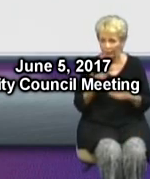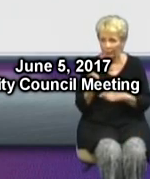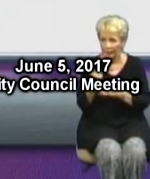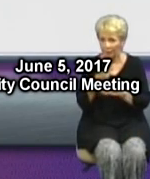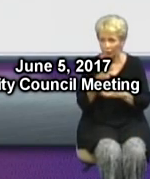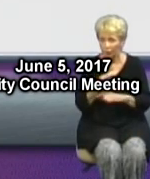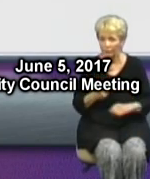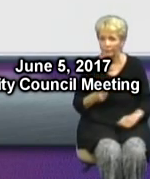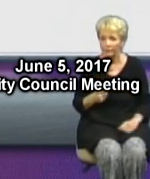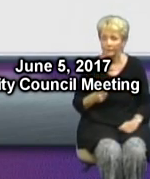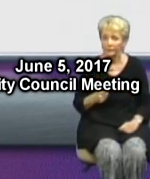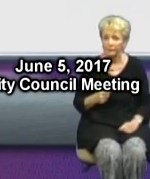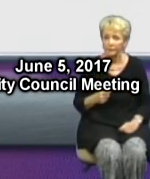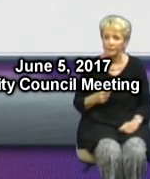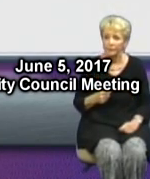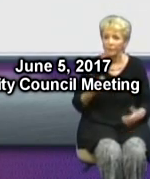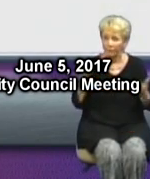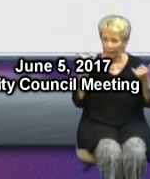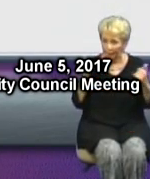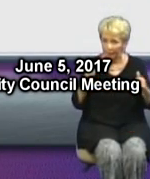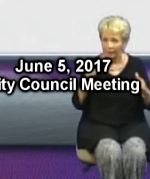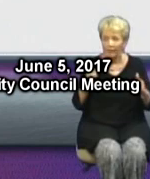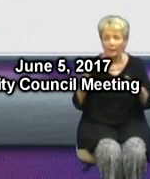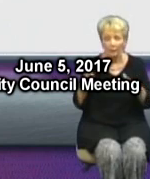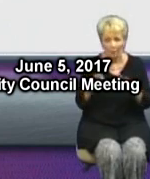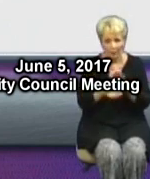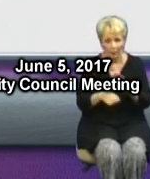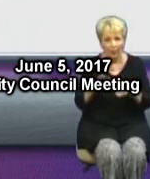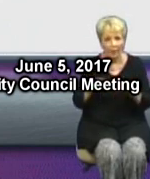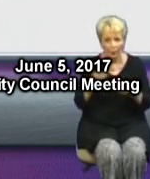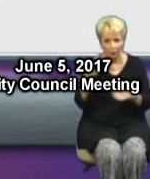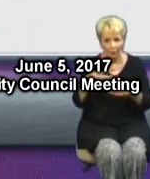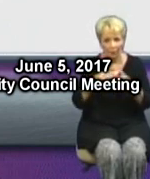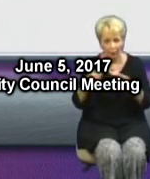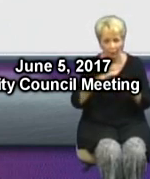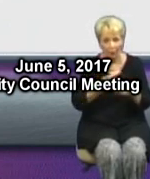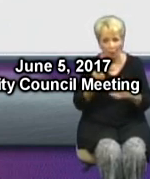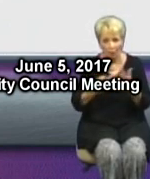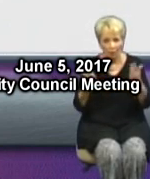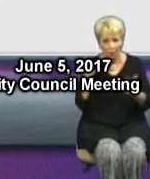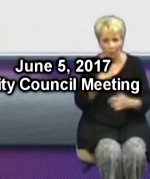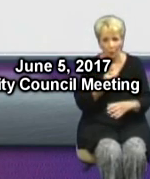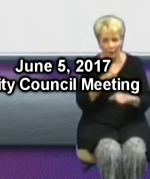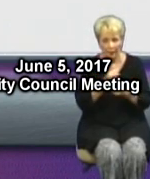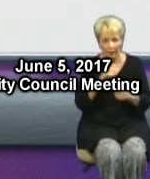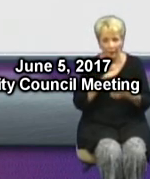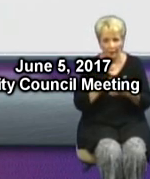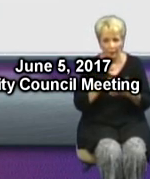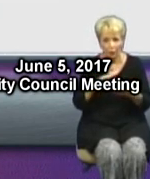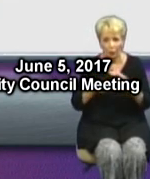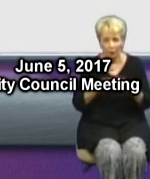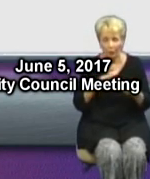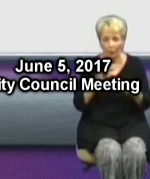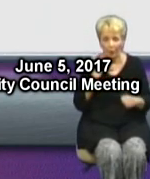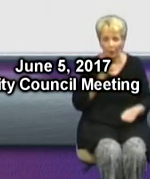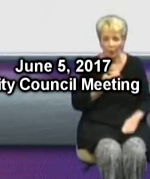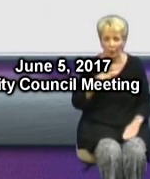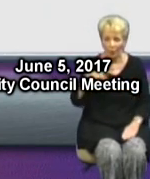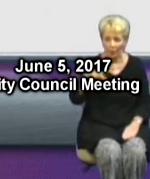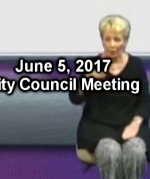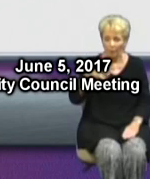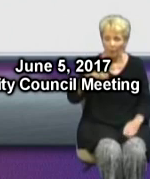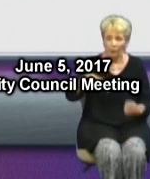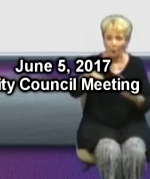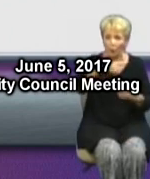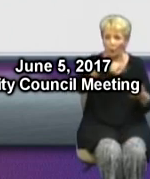year. It is still a bargain at $12 a month with what we get in this community. Our peers around